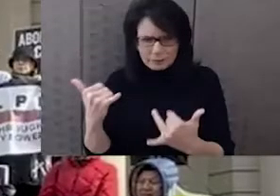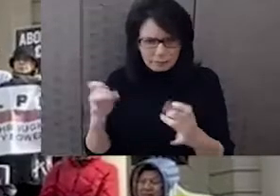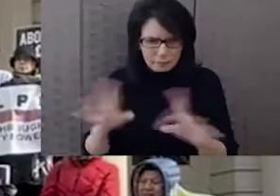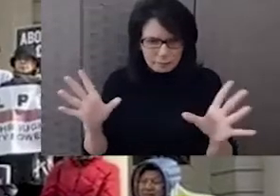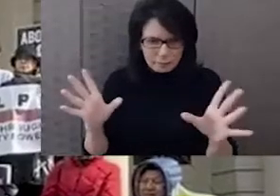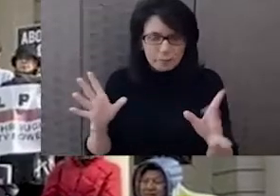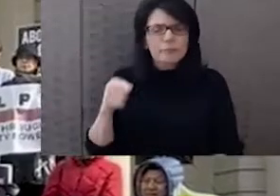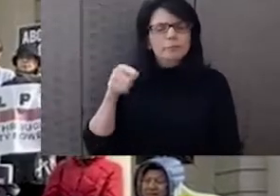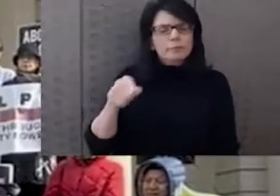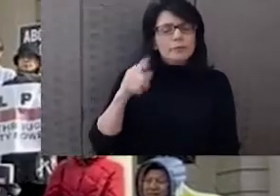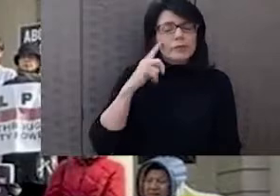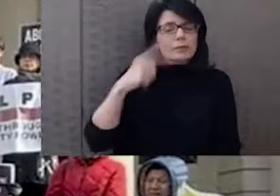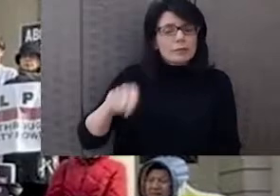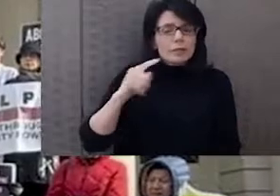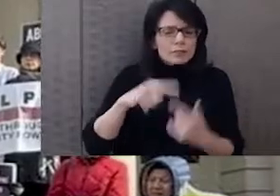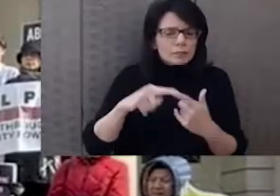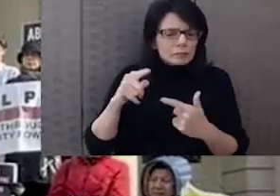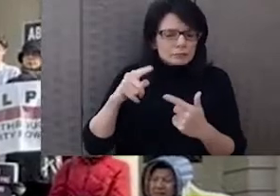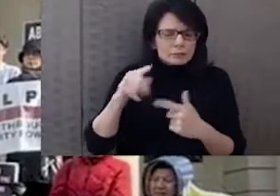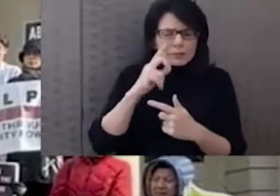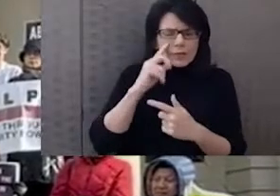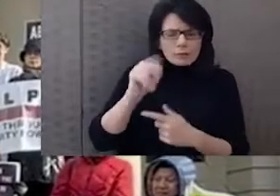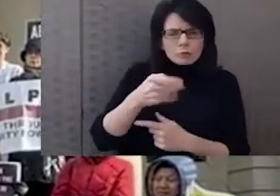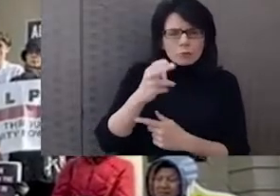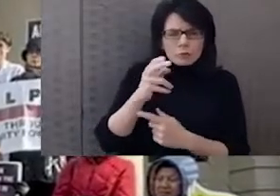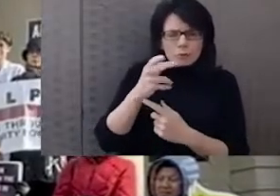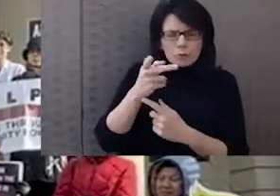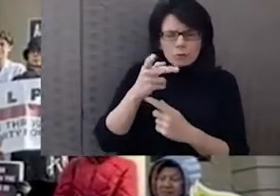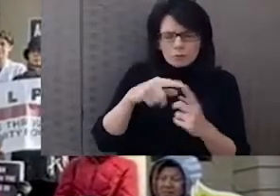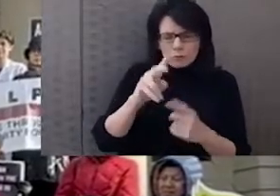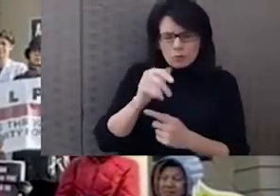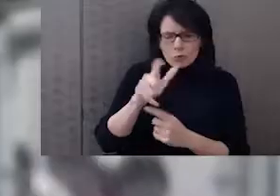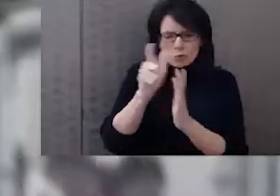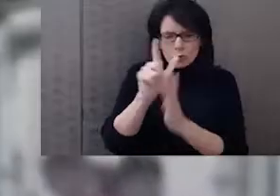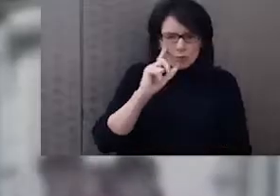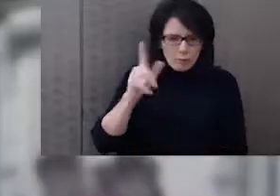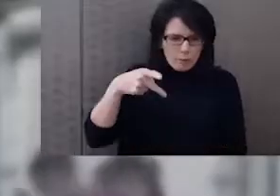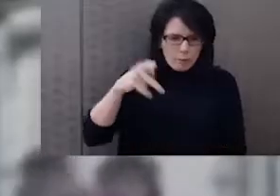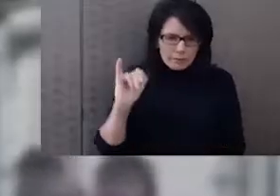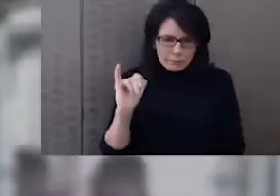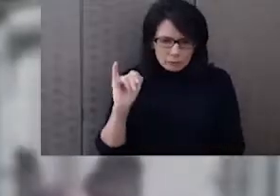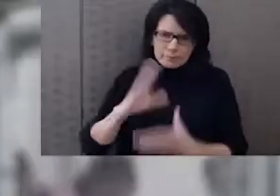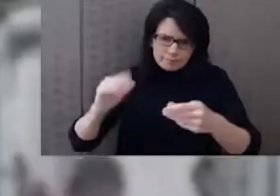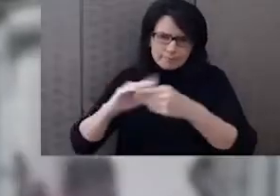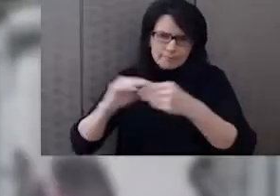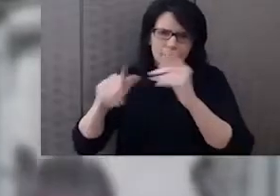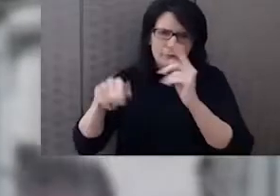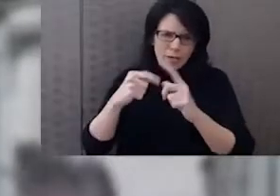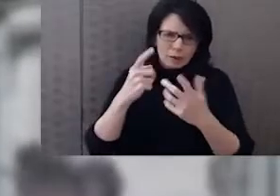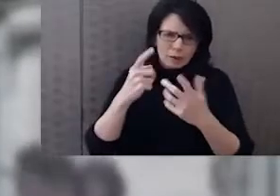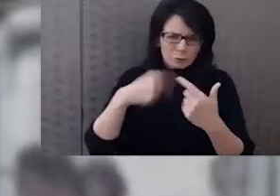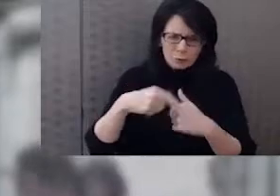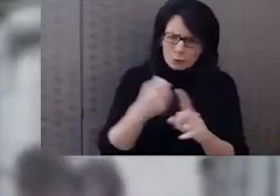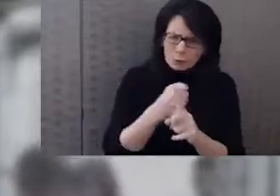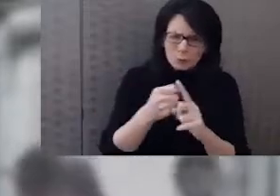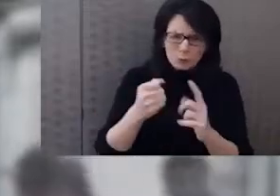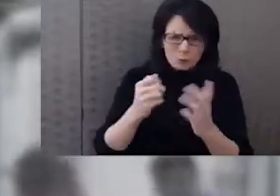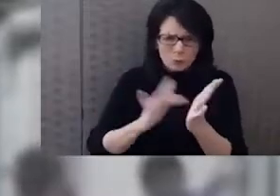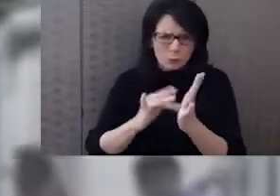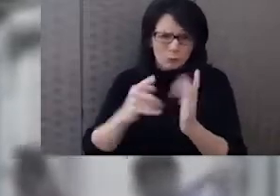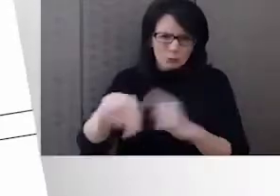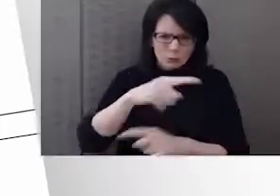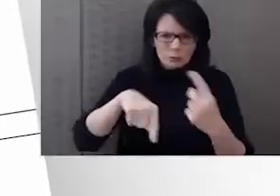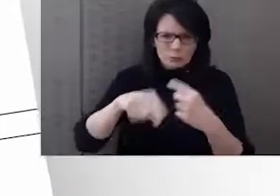Nopi was hearing from families and people inside detention and advocates about the abuses that were happening in immigration